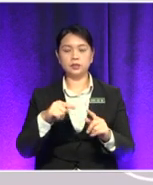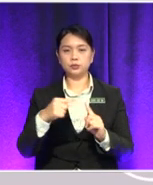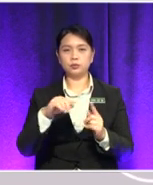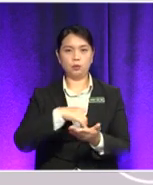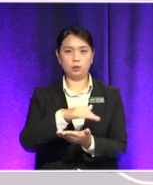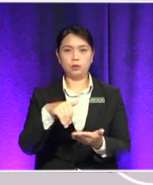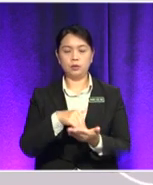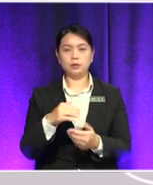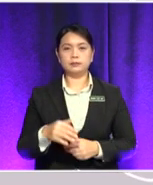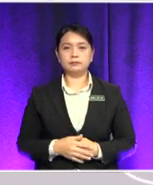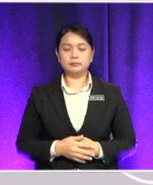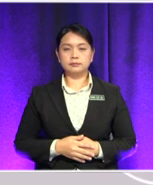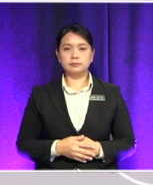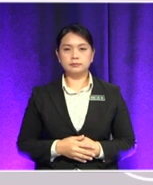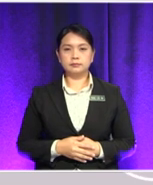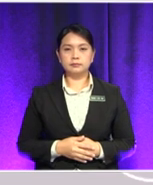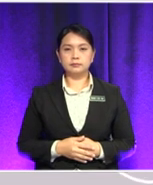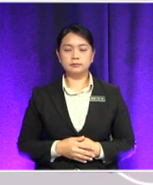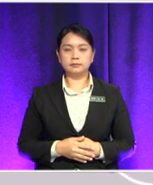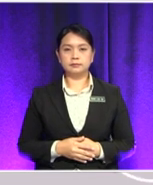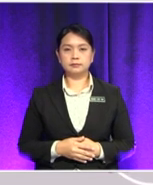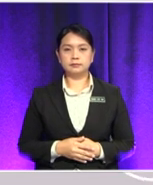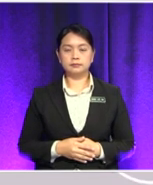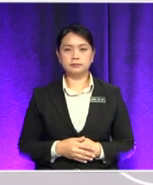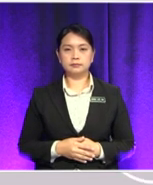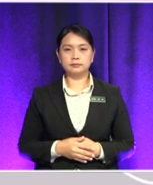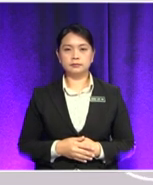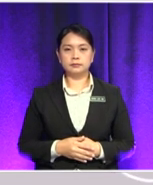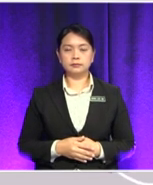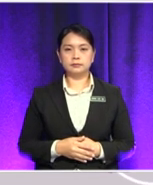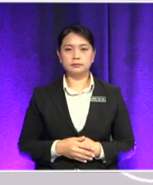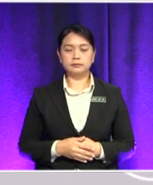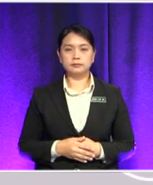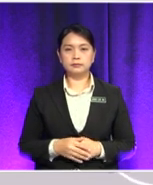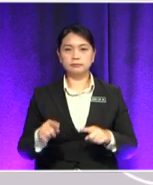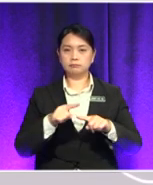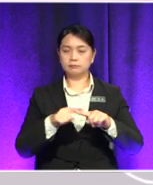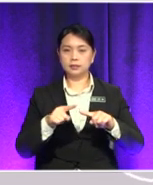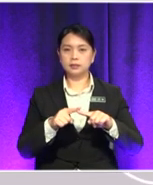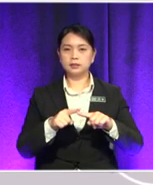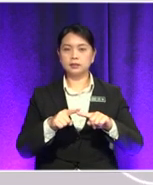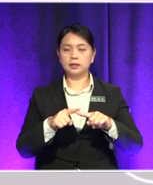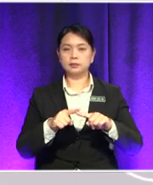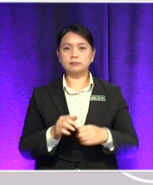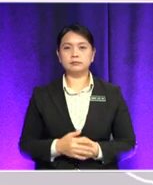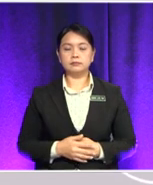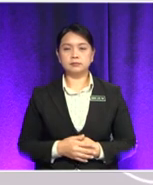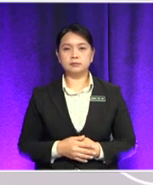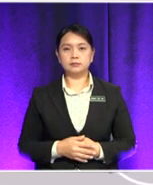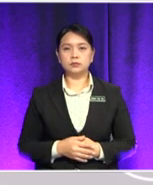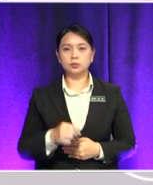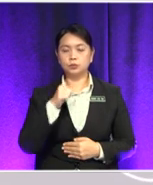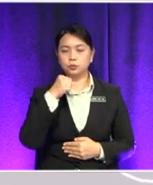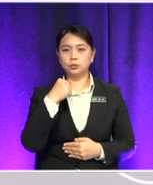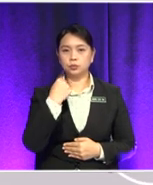opportunities, it will also offer us more options for entertainment. Okay. Who would say no to a cinema complex or a food court